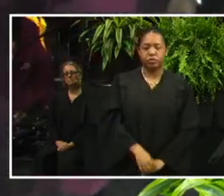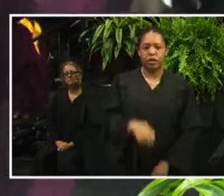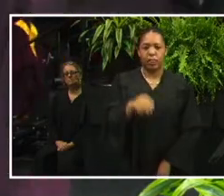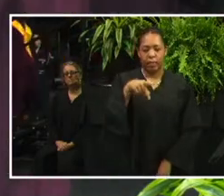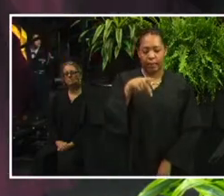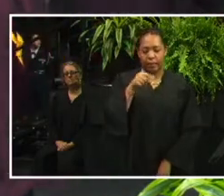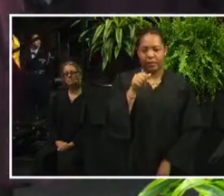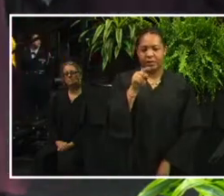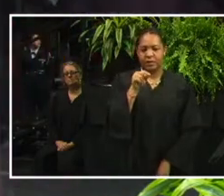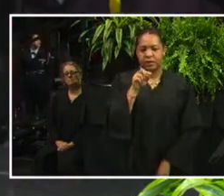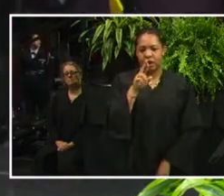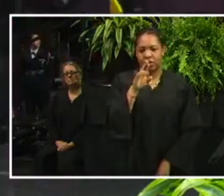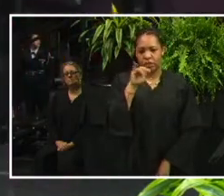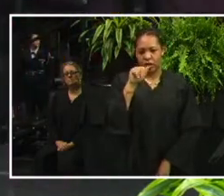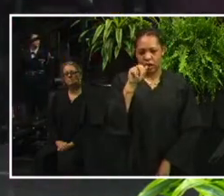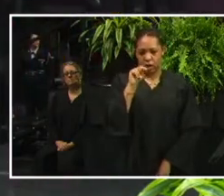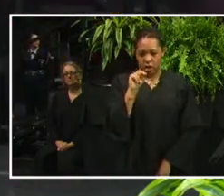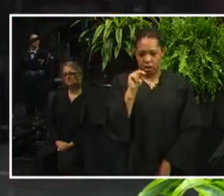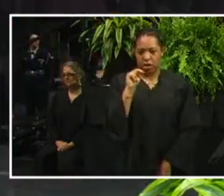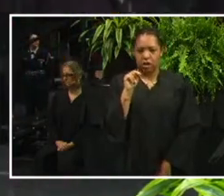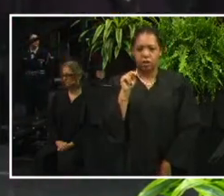Latarion Marcel Johnson.